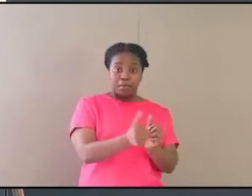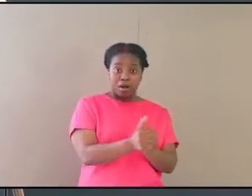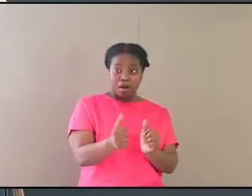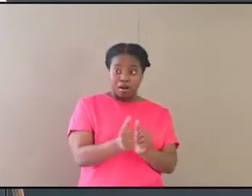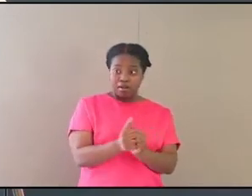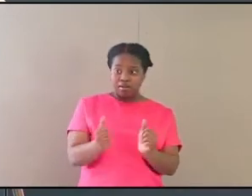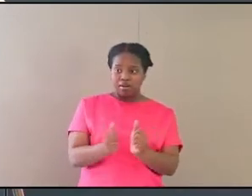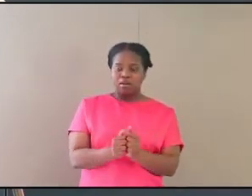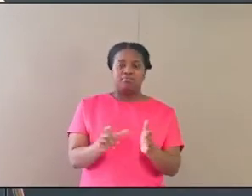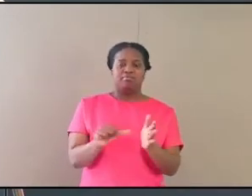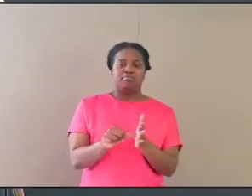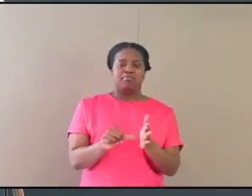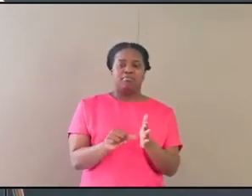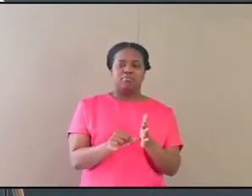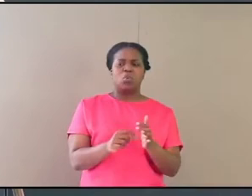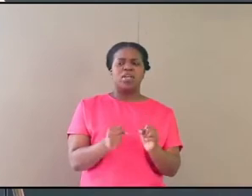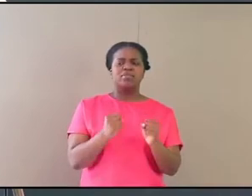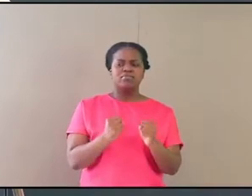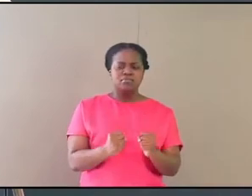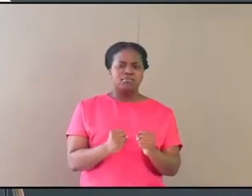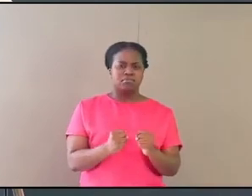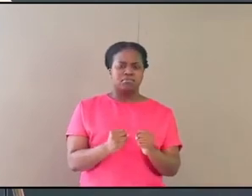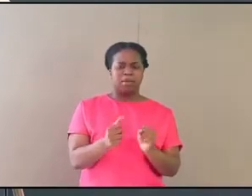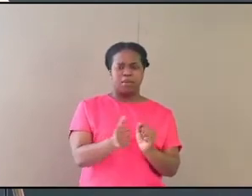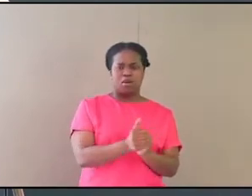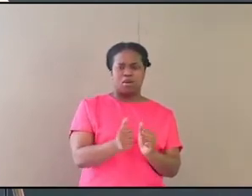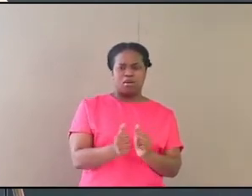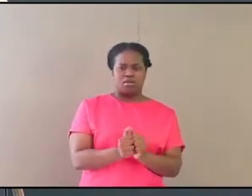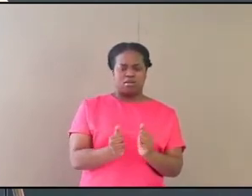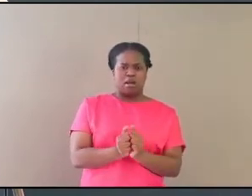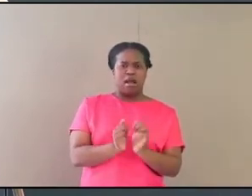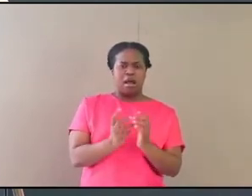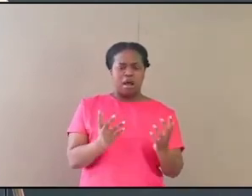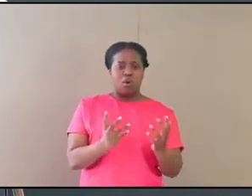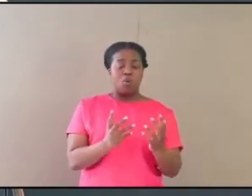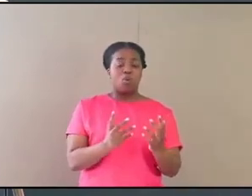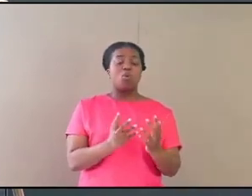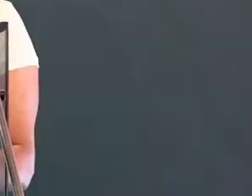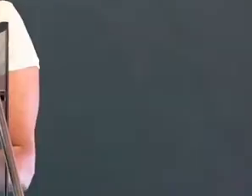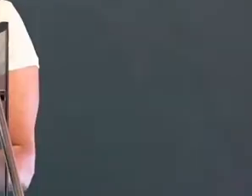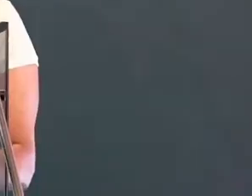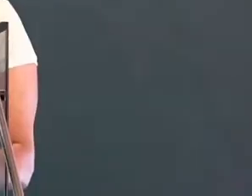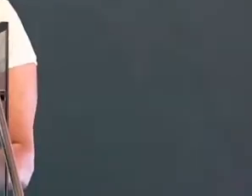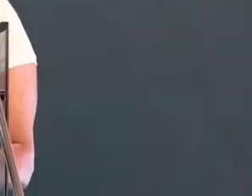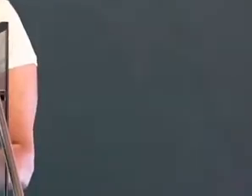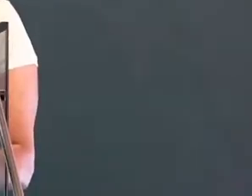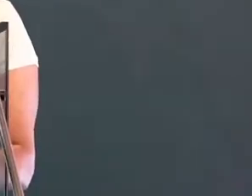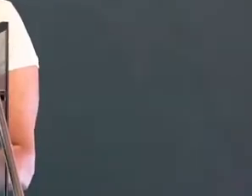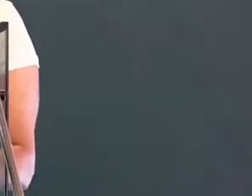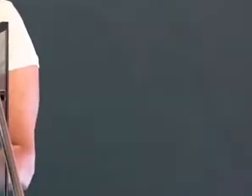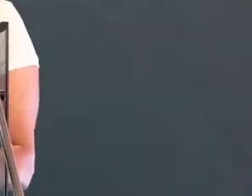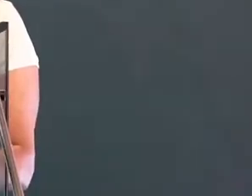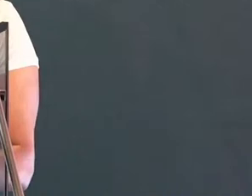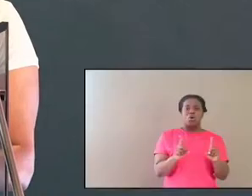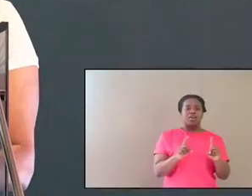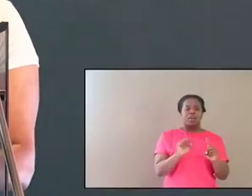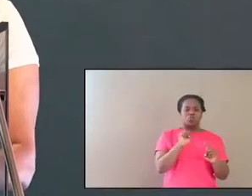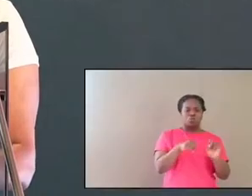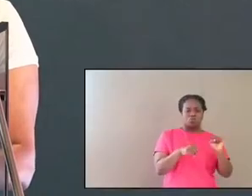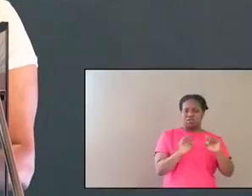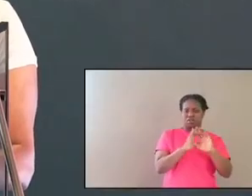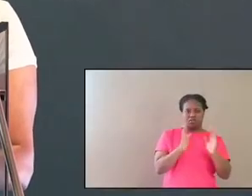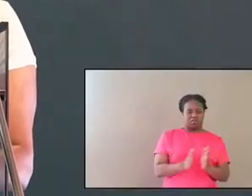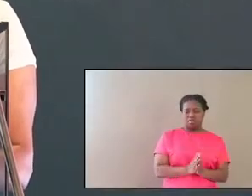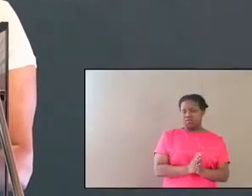become strengthened partnership through dialogue and again, without necessarily agreeing with each other.